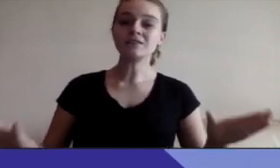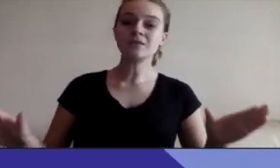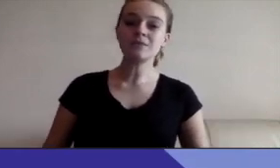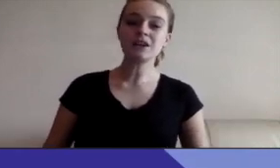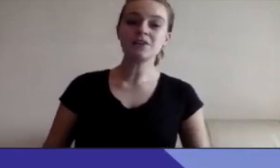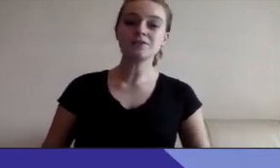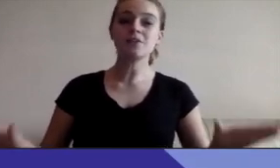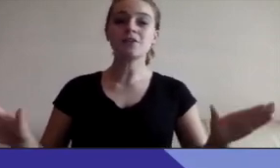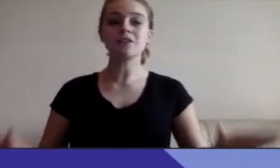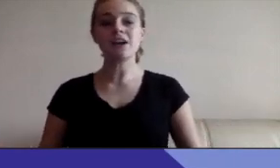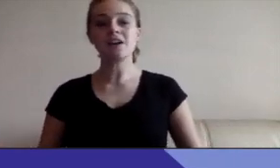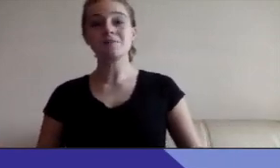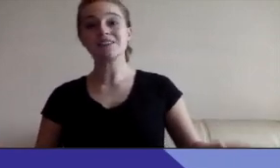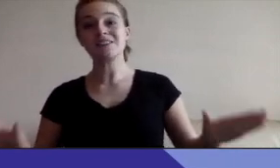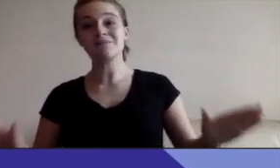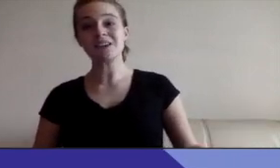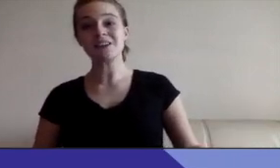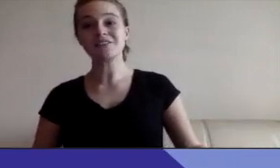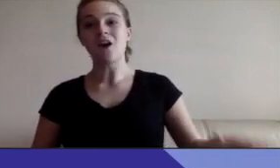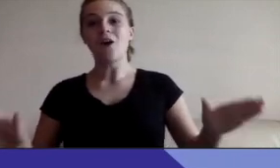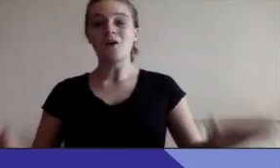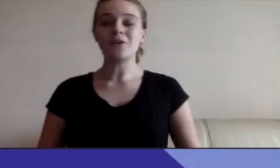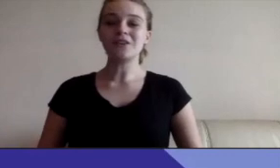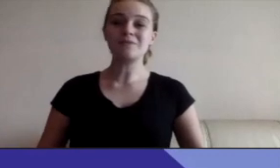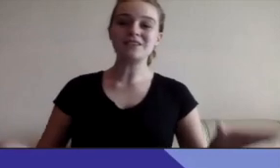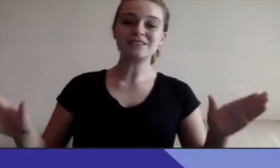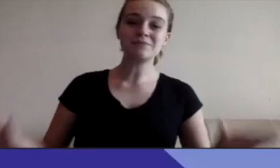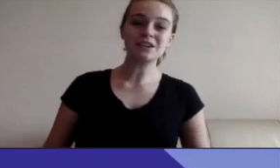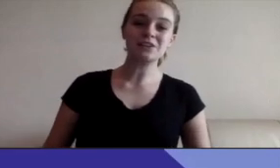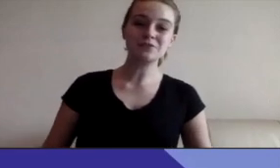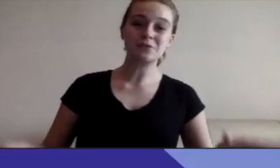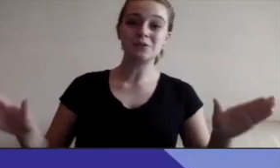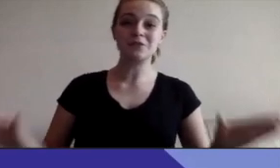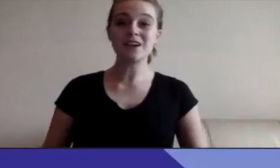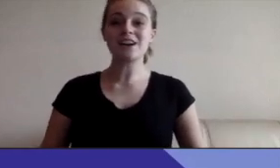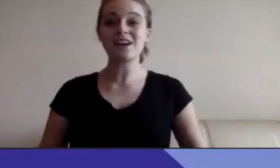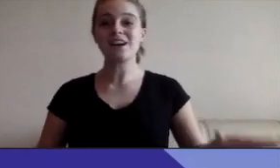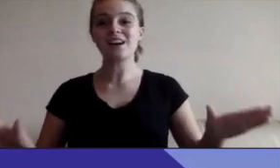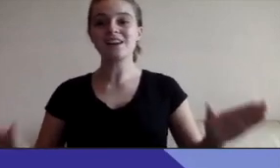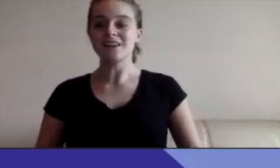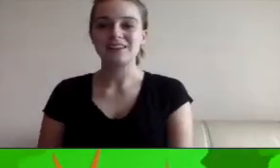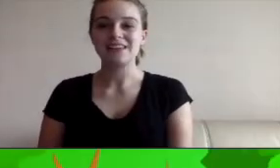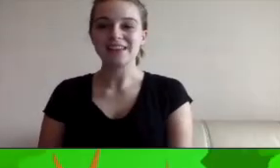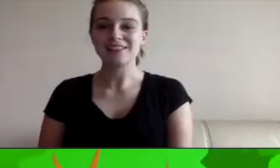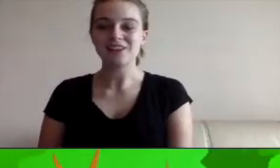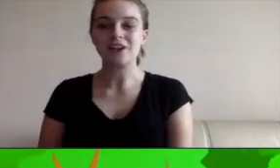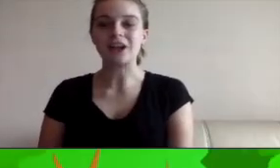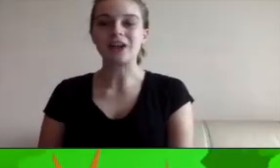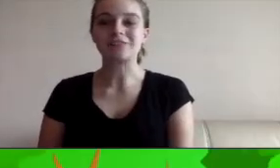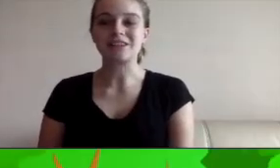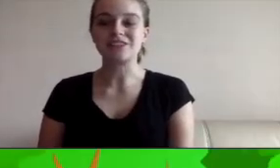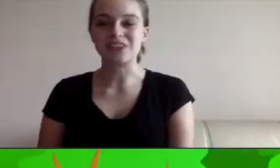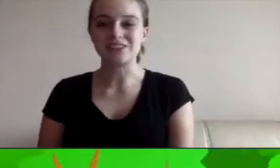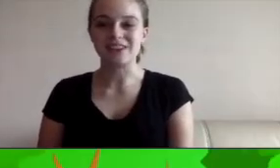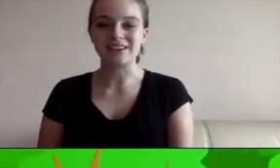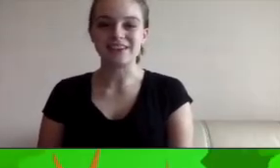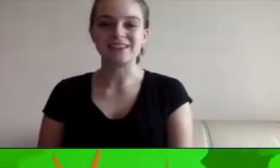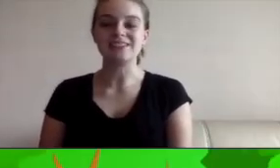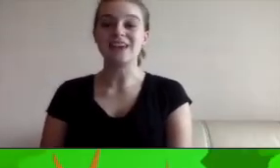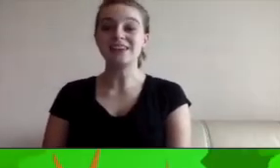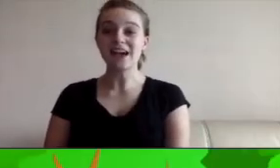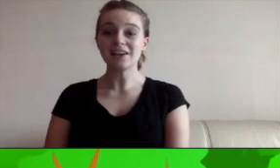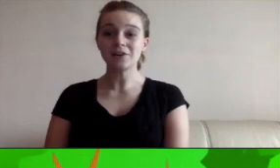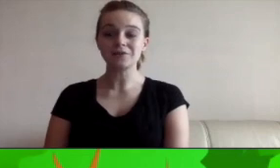hola mis amigos hola amigos hola mis amigos hola next on our agenda